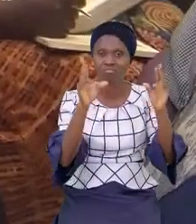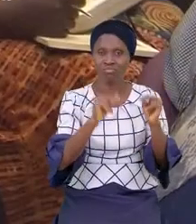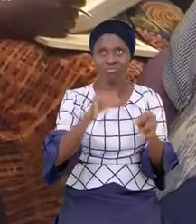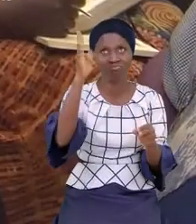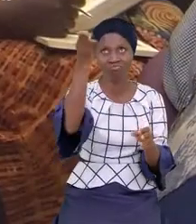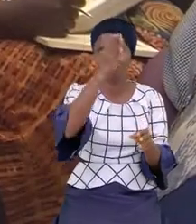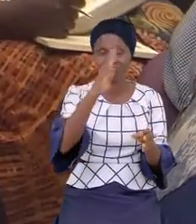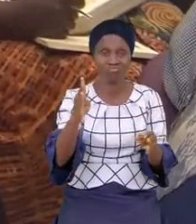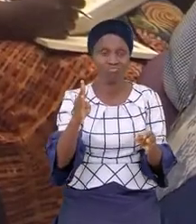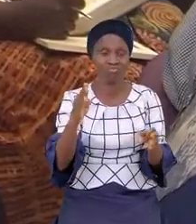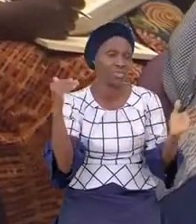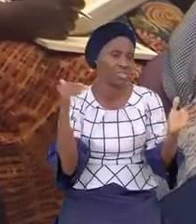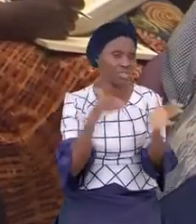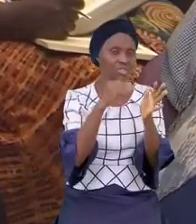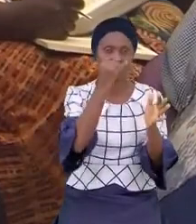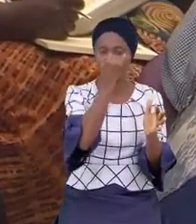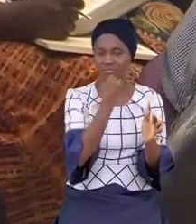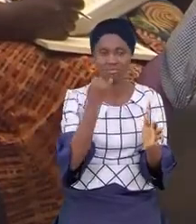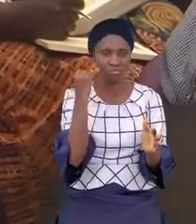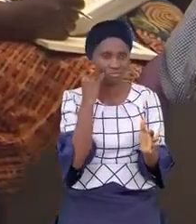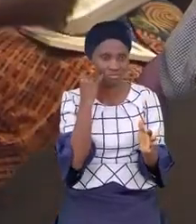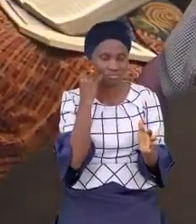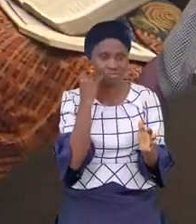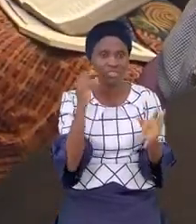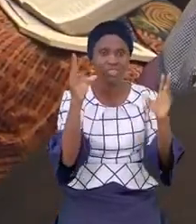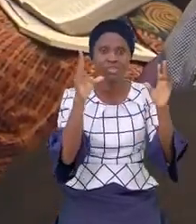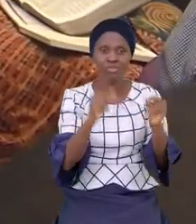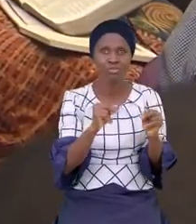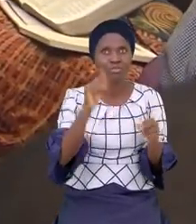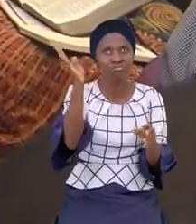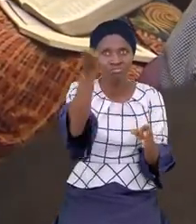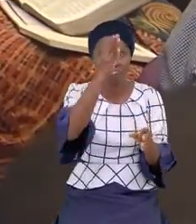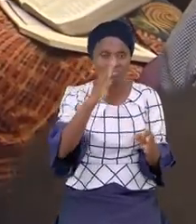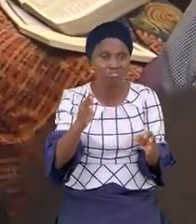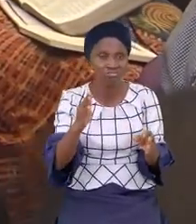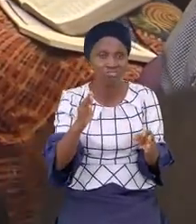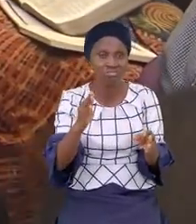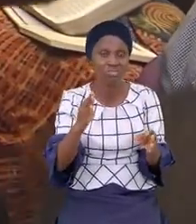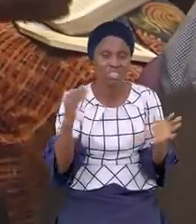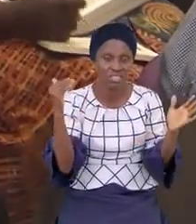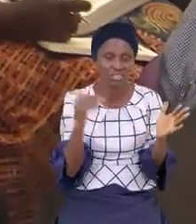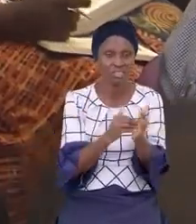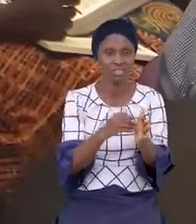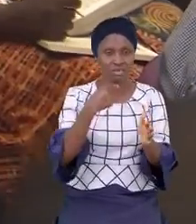Jacob. There's no enchantment against me.